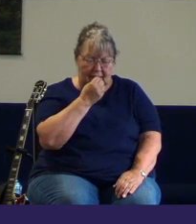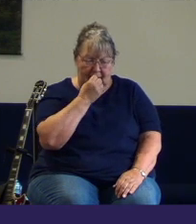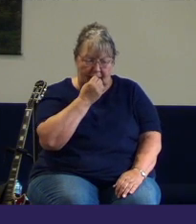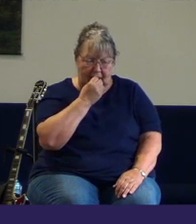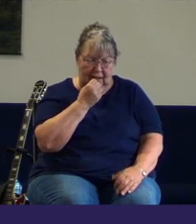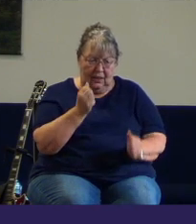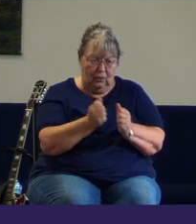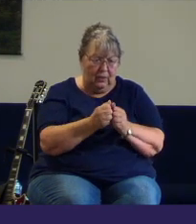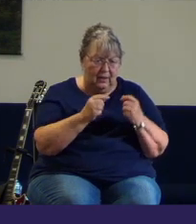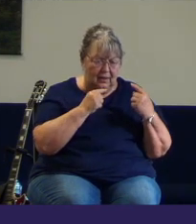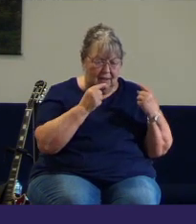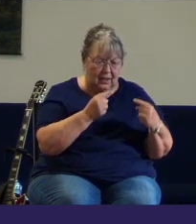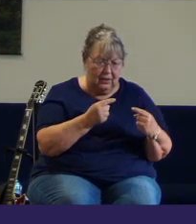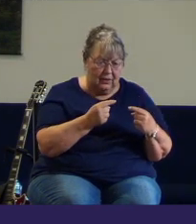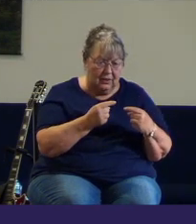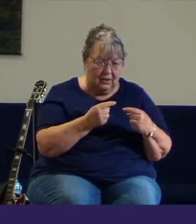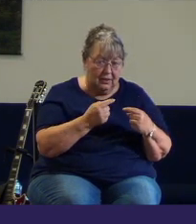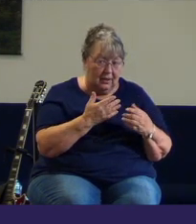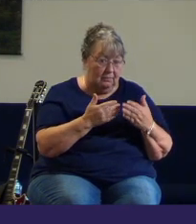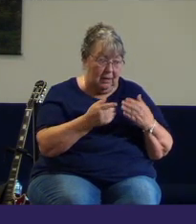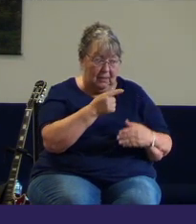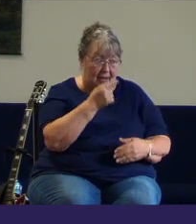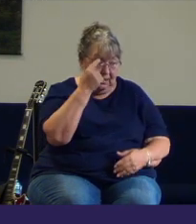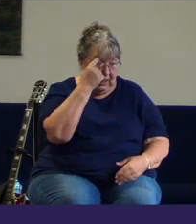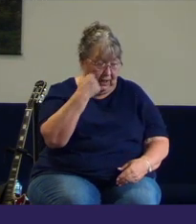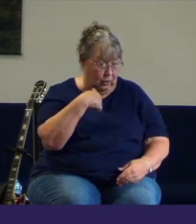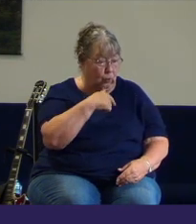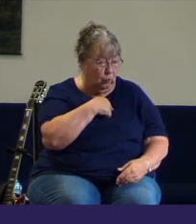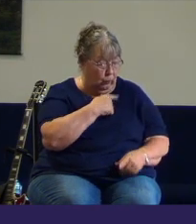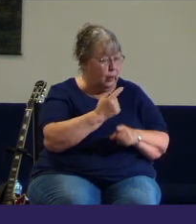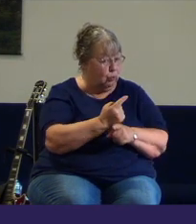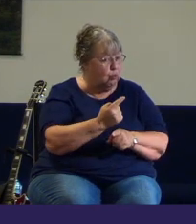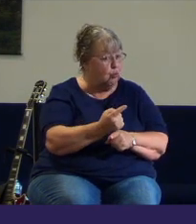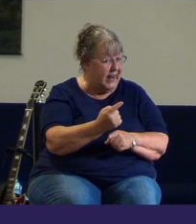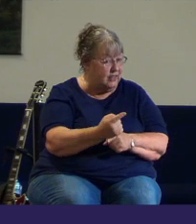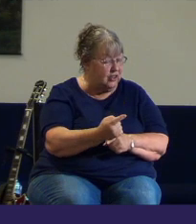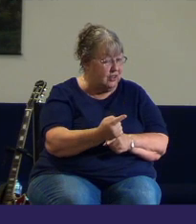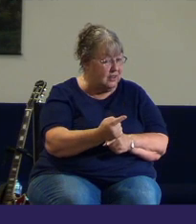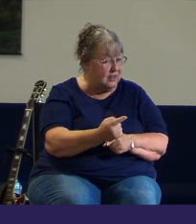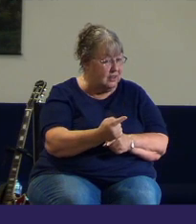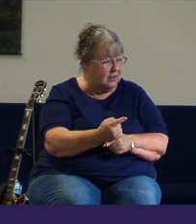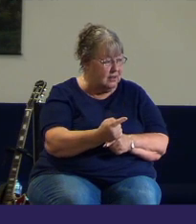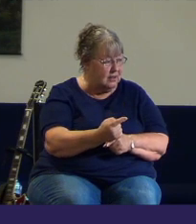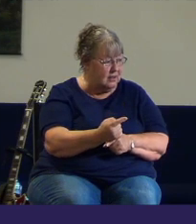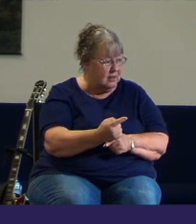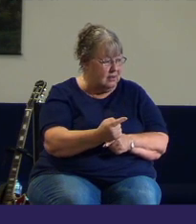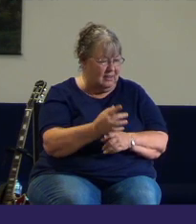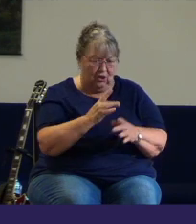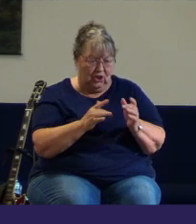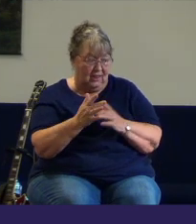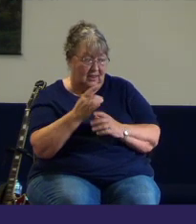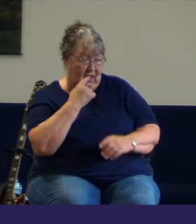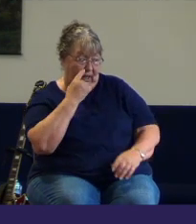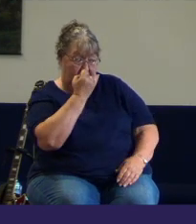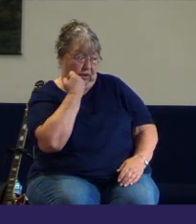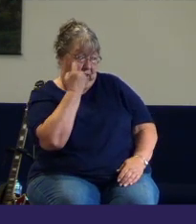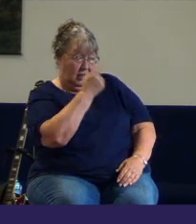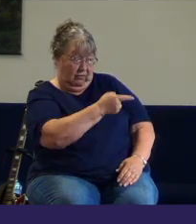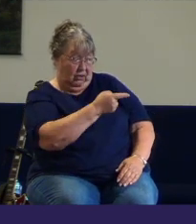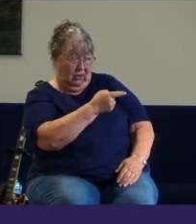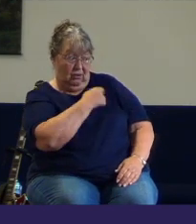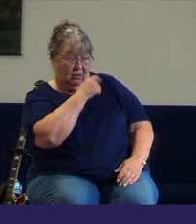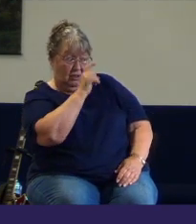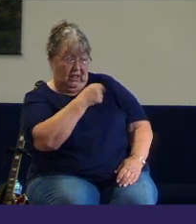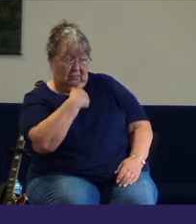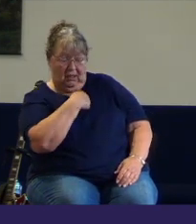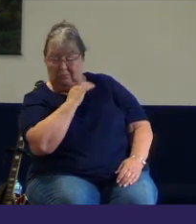sinners. We're righteous. We're not sinners. We're righteous. So Jesus is saying, well, if you don't need me, I'm not talking to you.